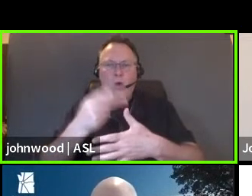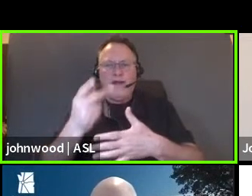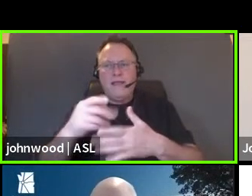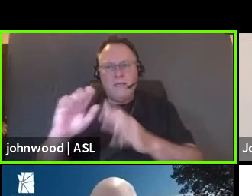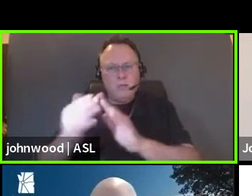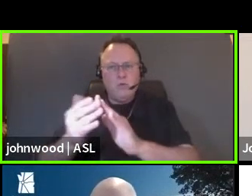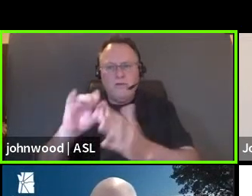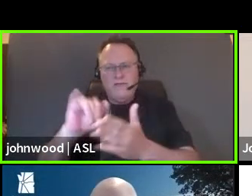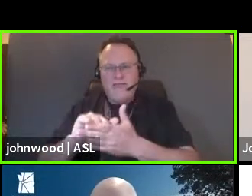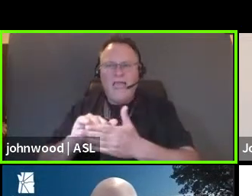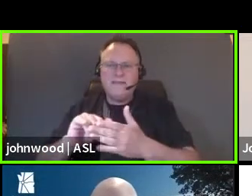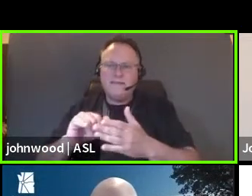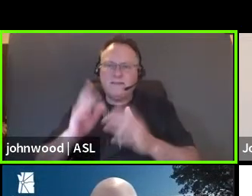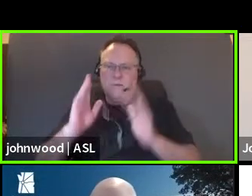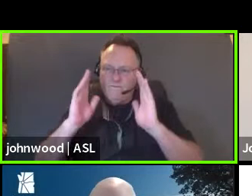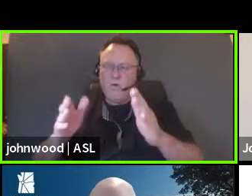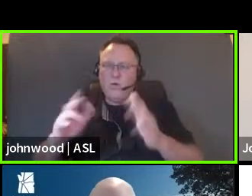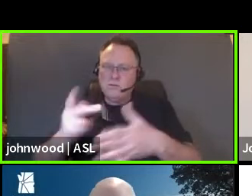focus.